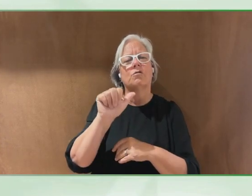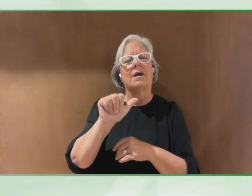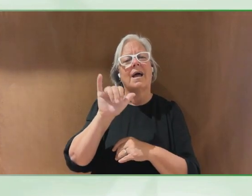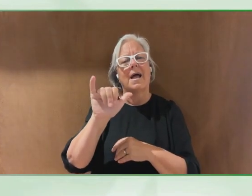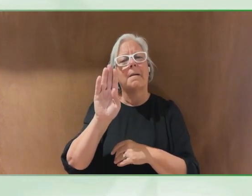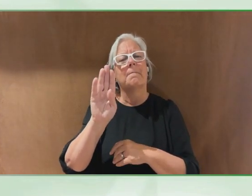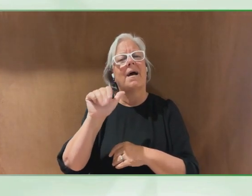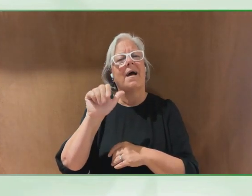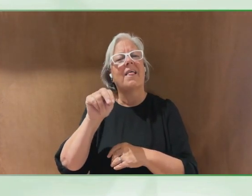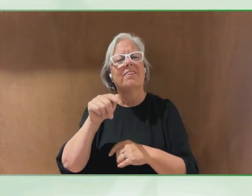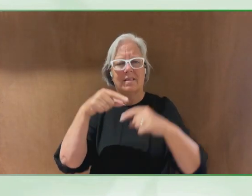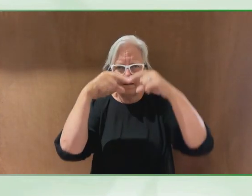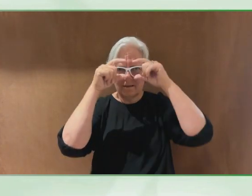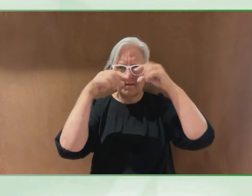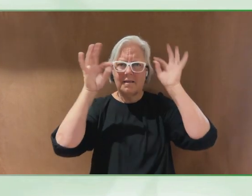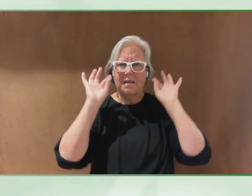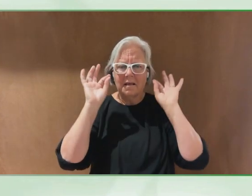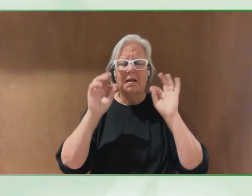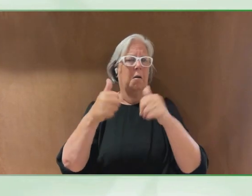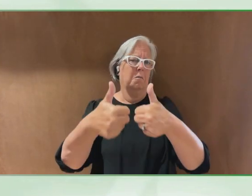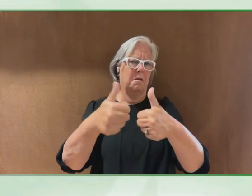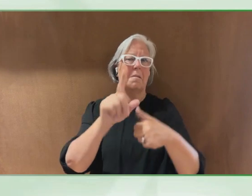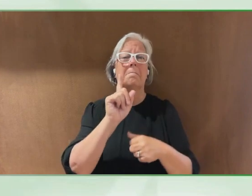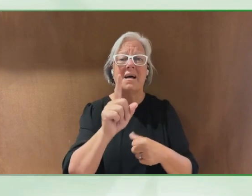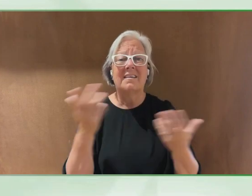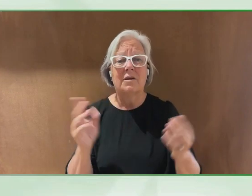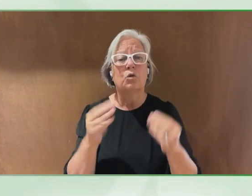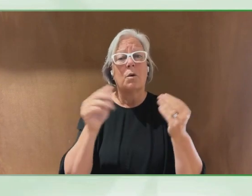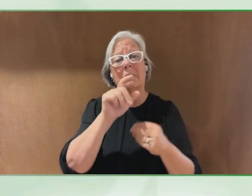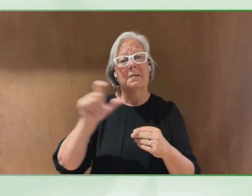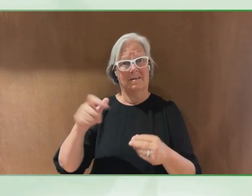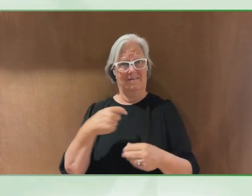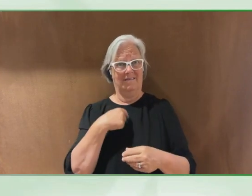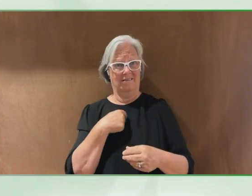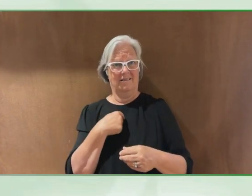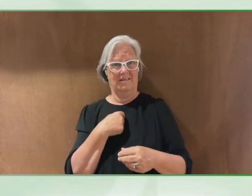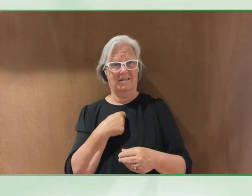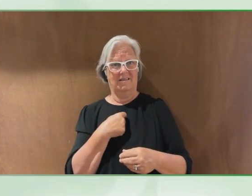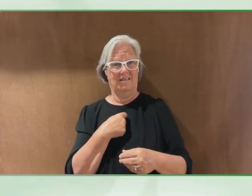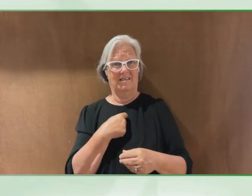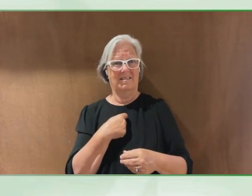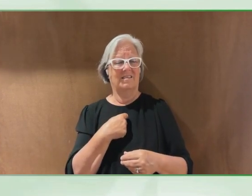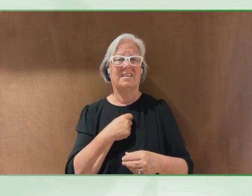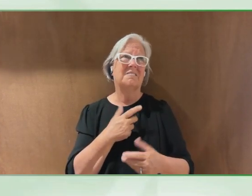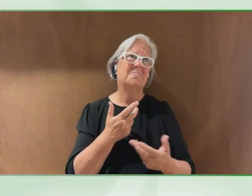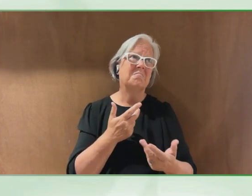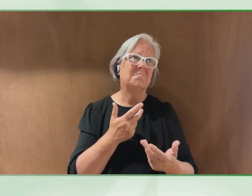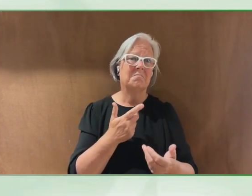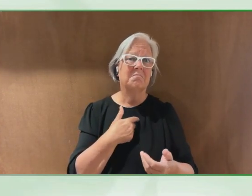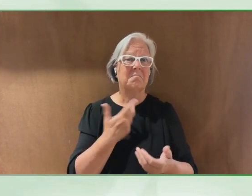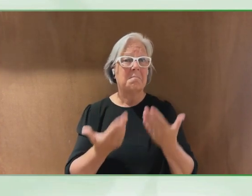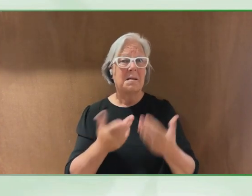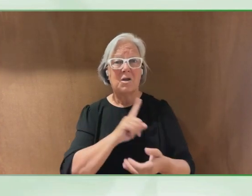but fundamentally, at the end of the day, young people like myself, we don't necessarily have the money to be able to go and buy